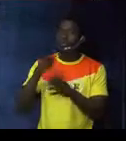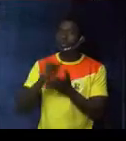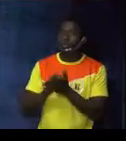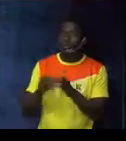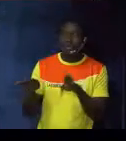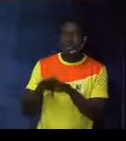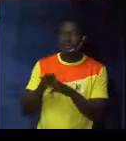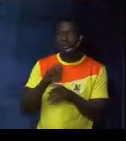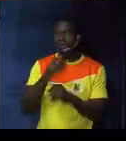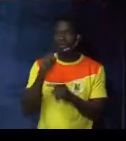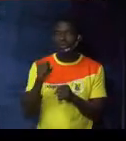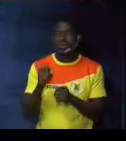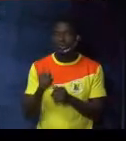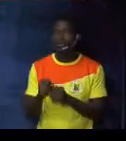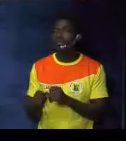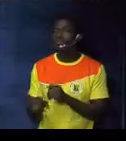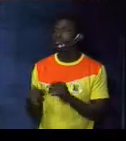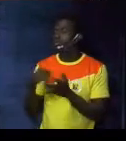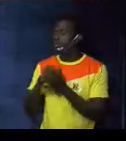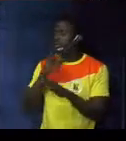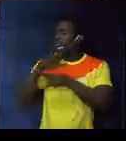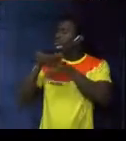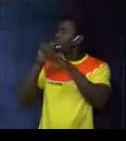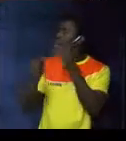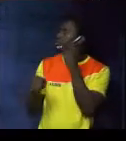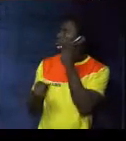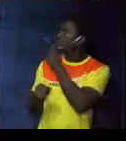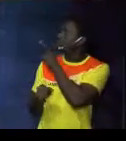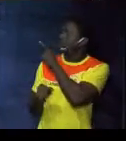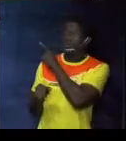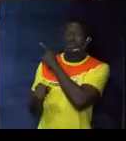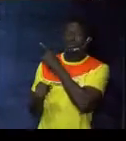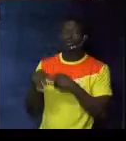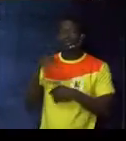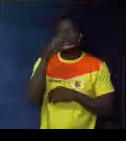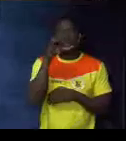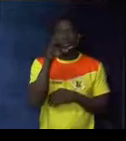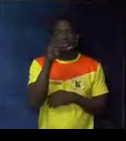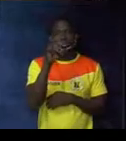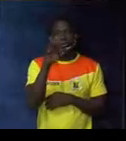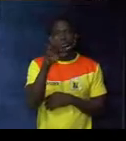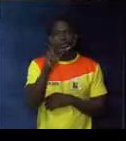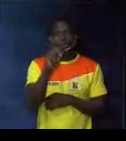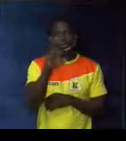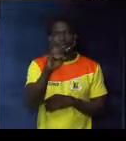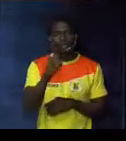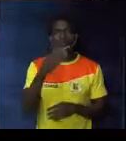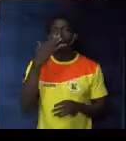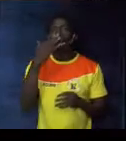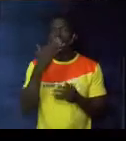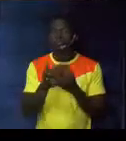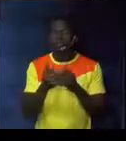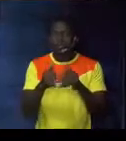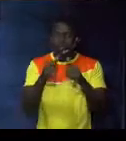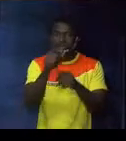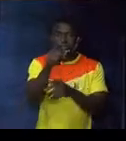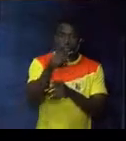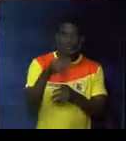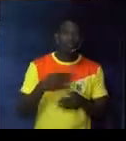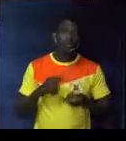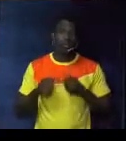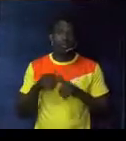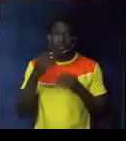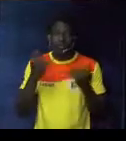shape? You know it already. It's a circumference. Good job, you,